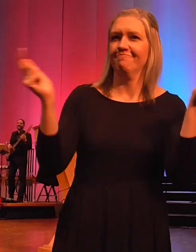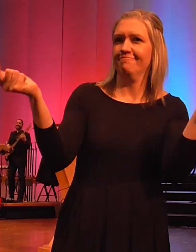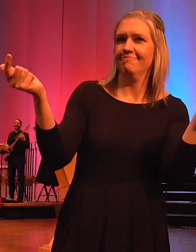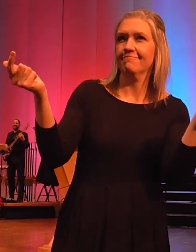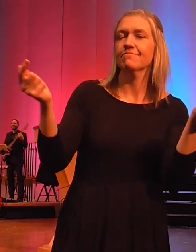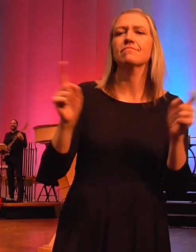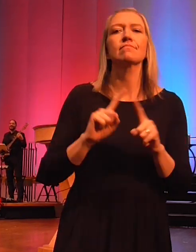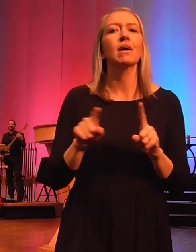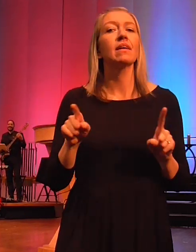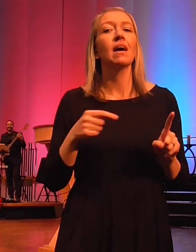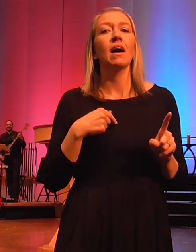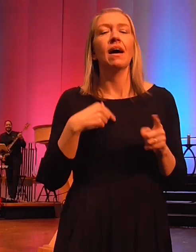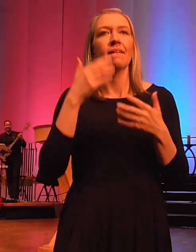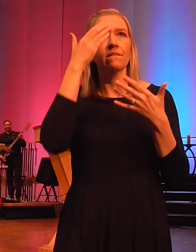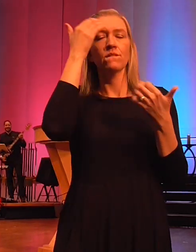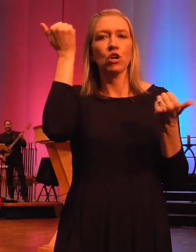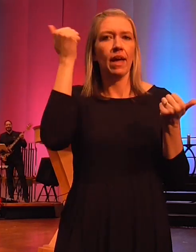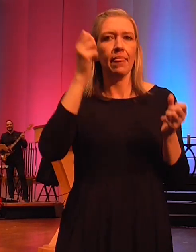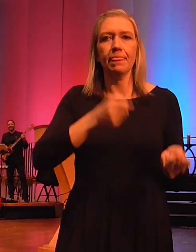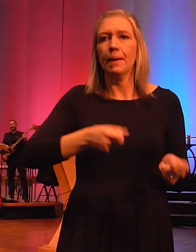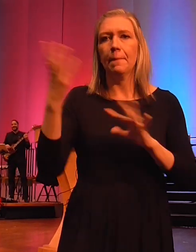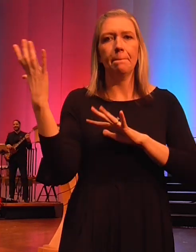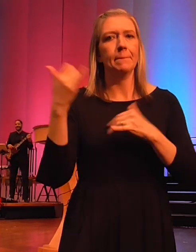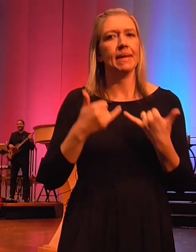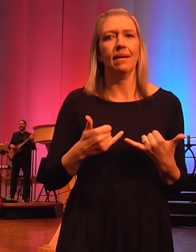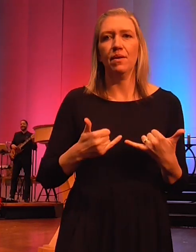but I forget them now.